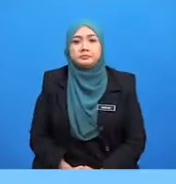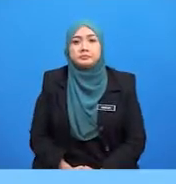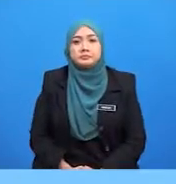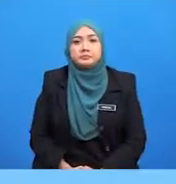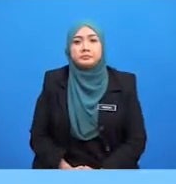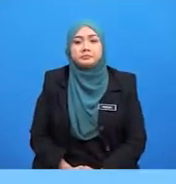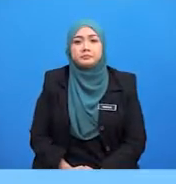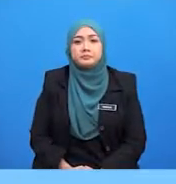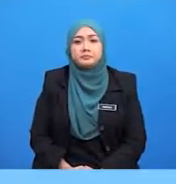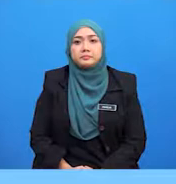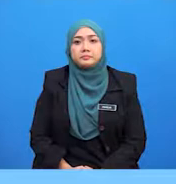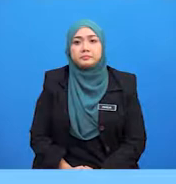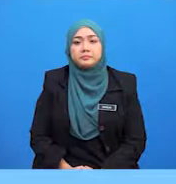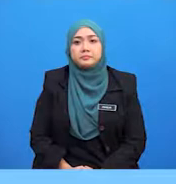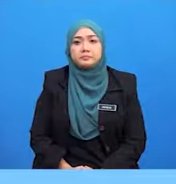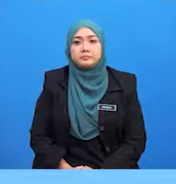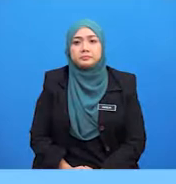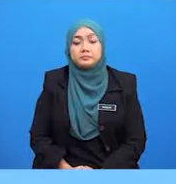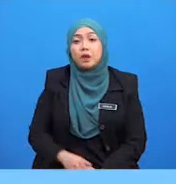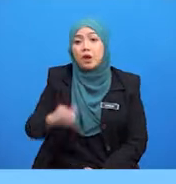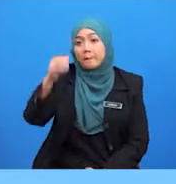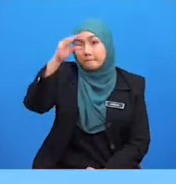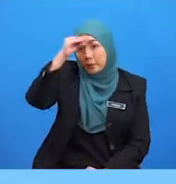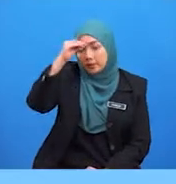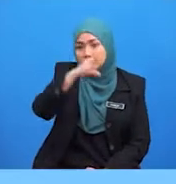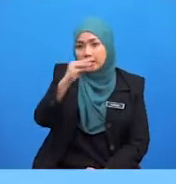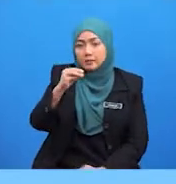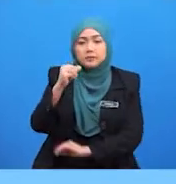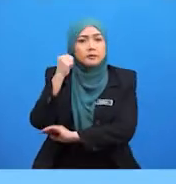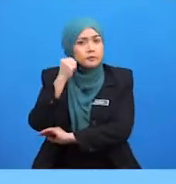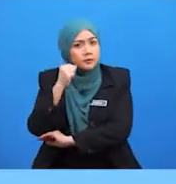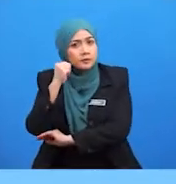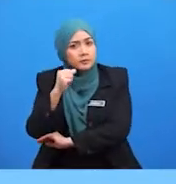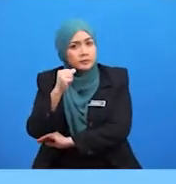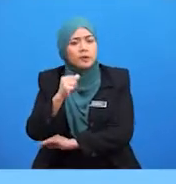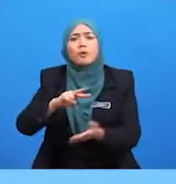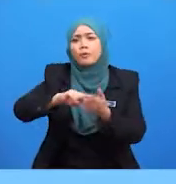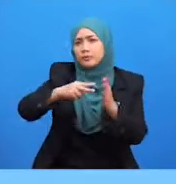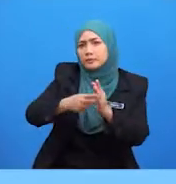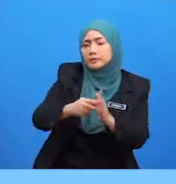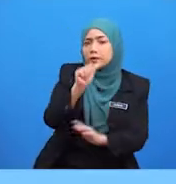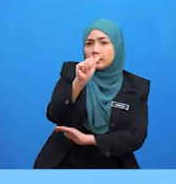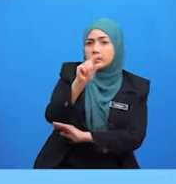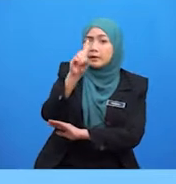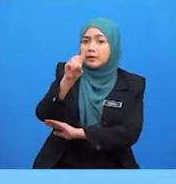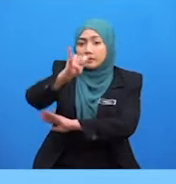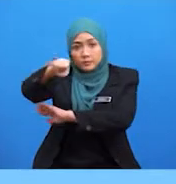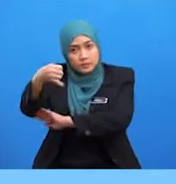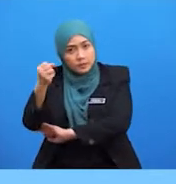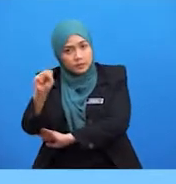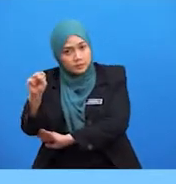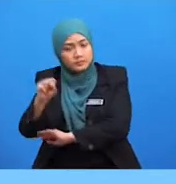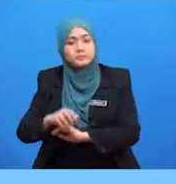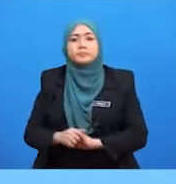So, boys and girls, what are adjectives? Adjectives are basically words that we use to